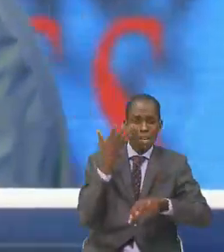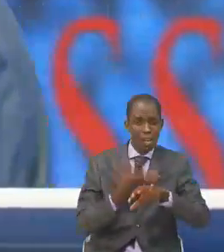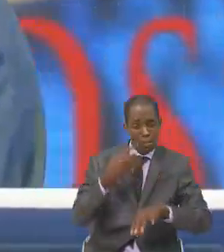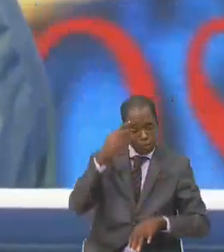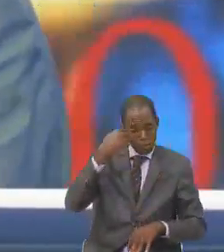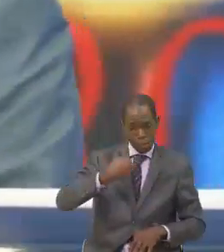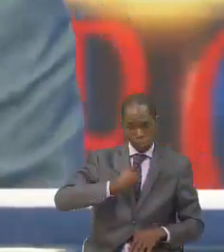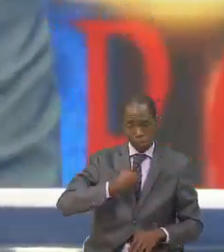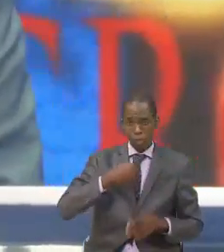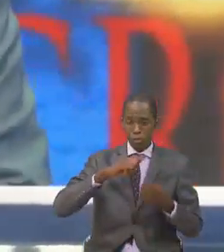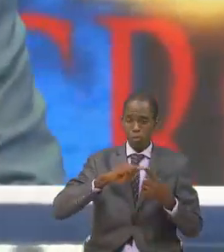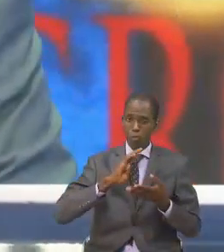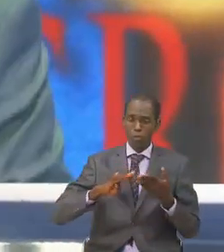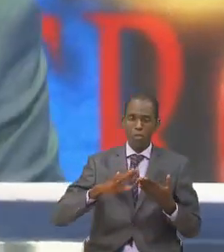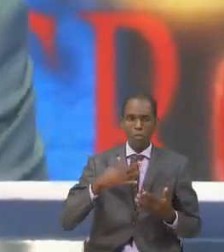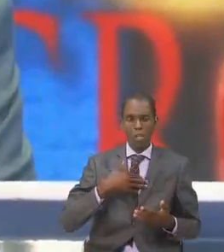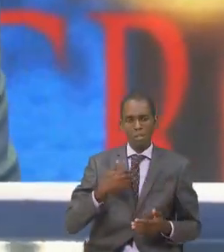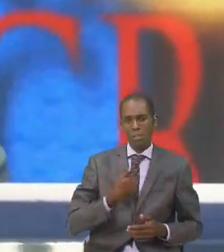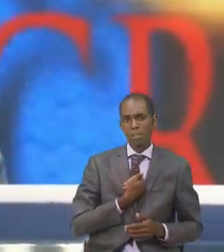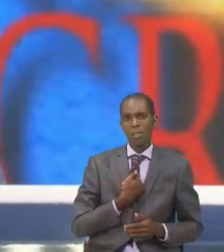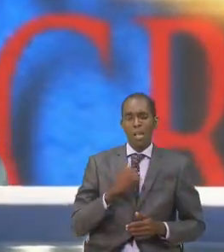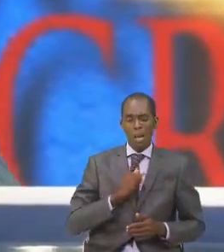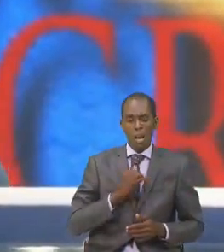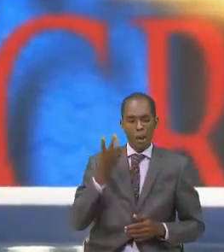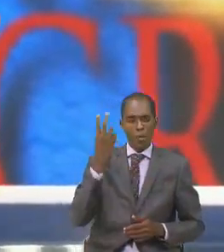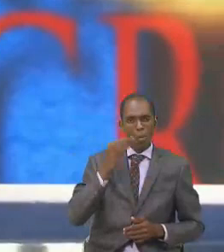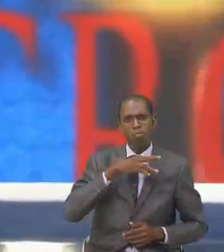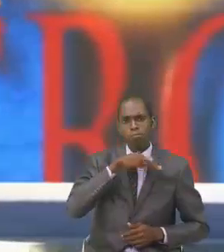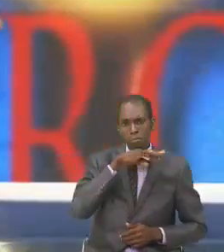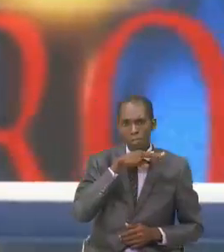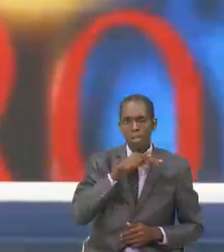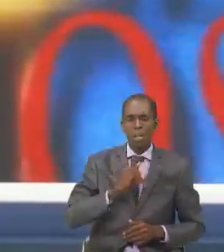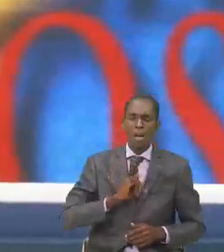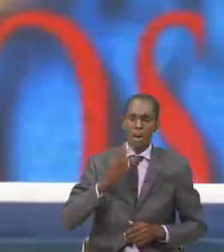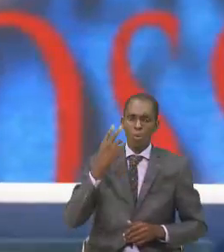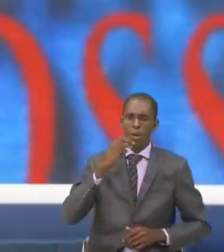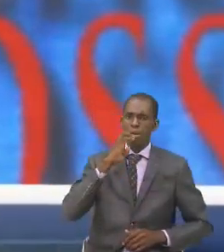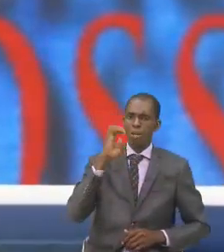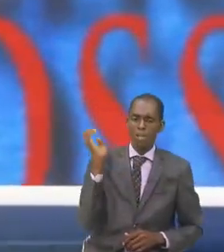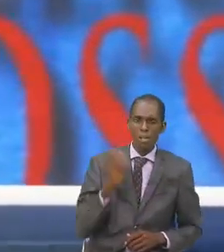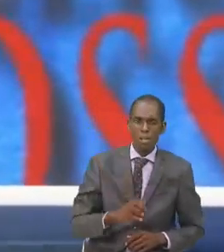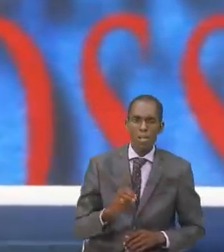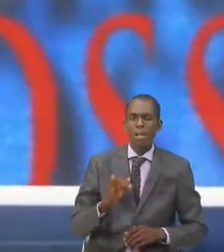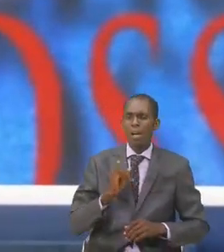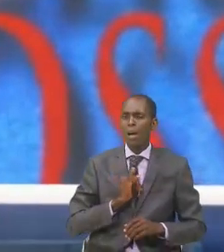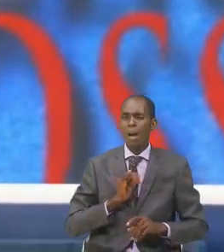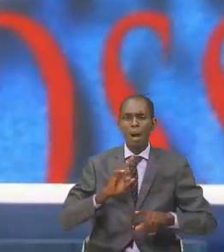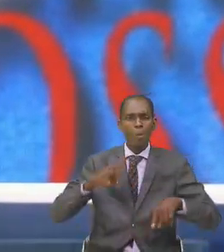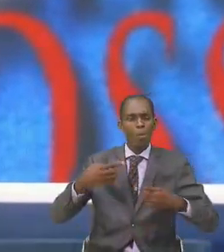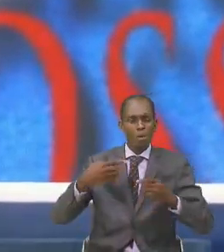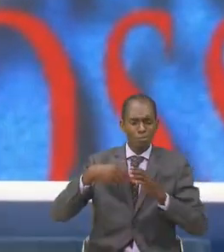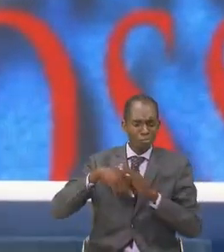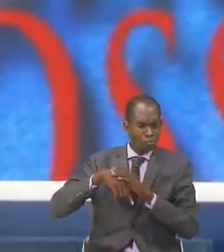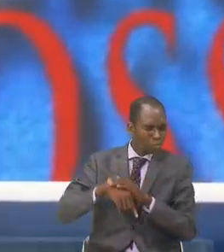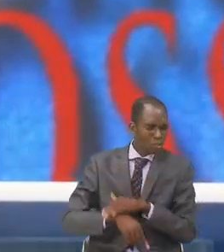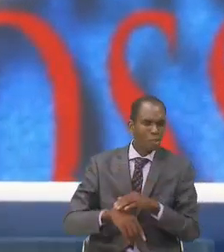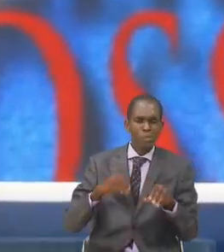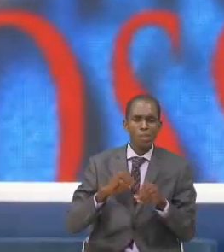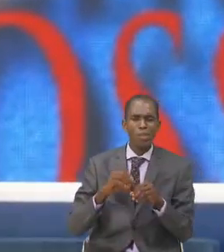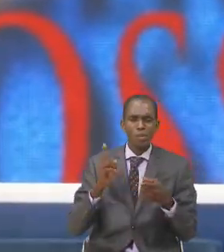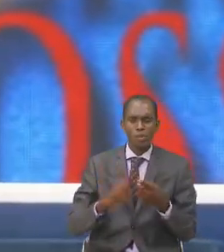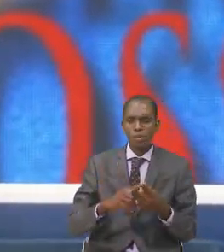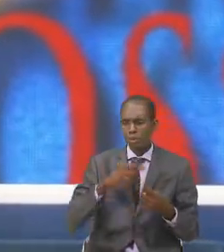even finding difficult to forgive myself. I was foolish. I was dirty. I was